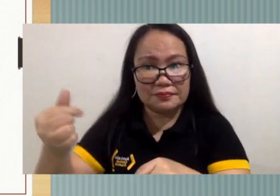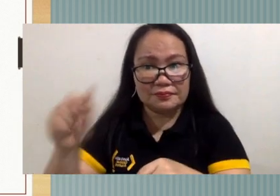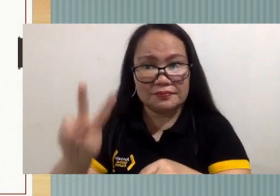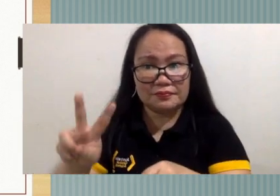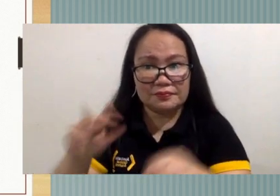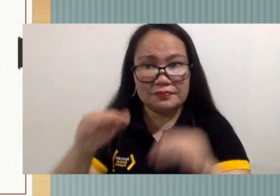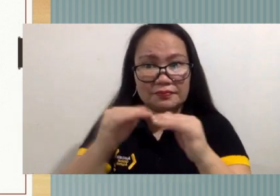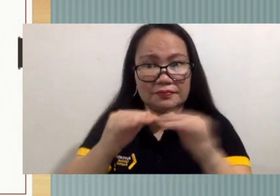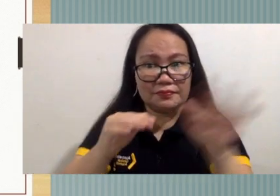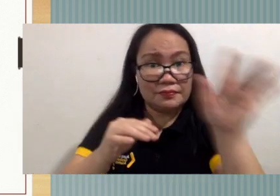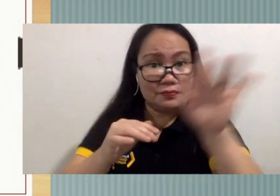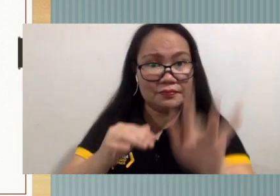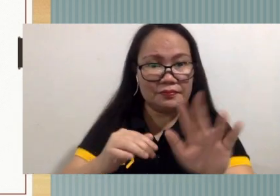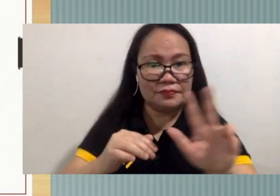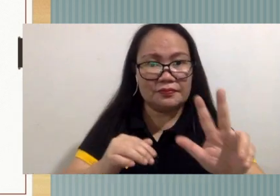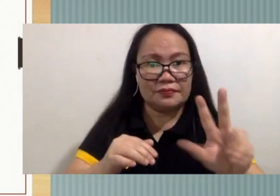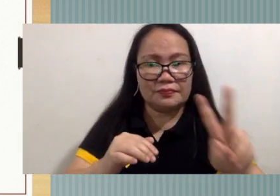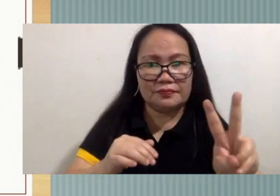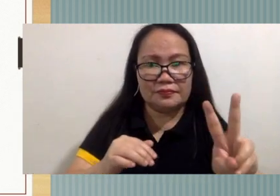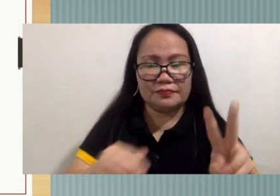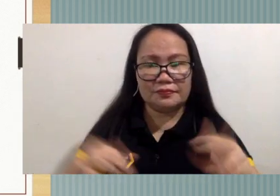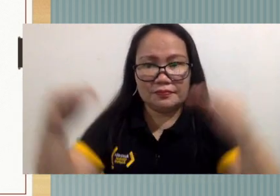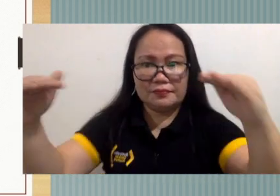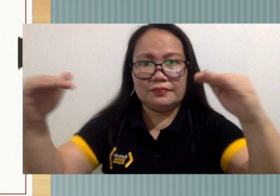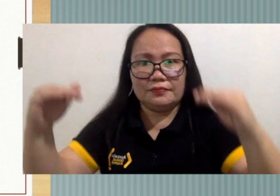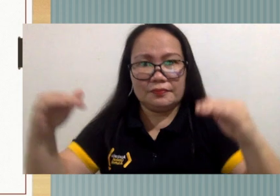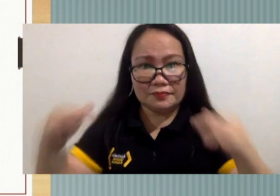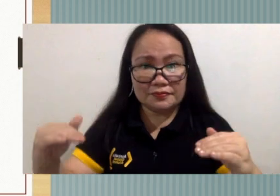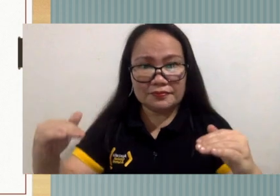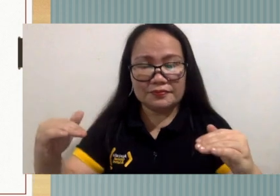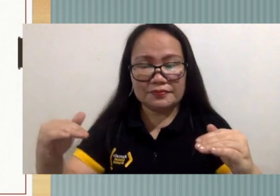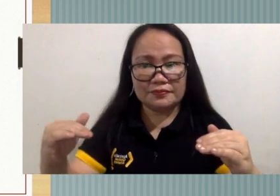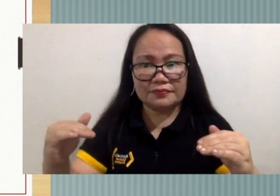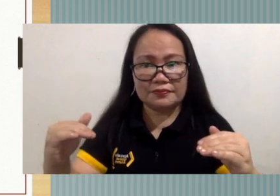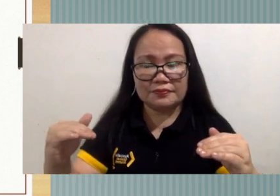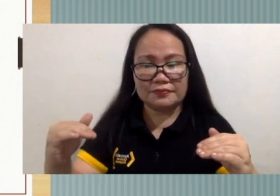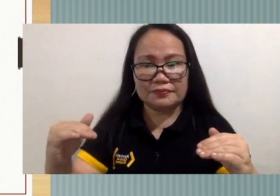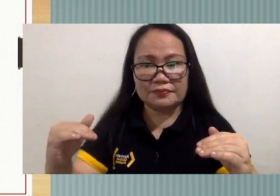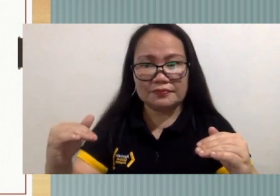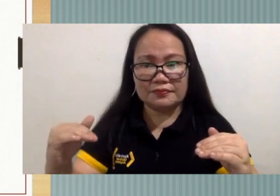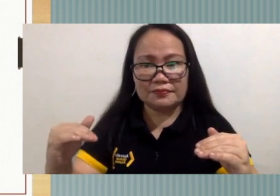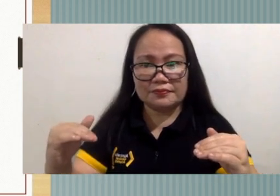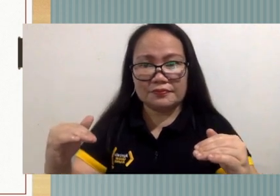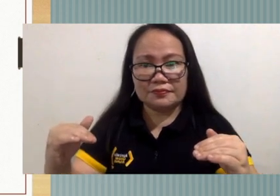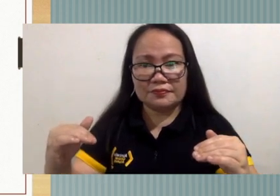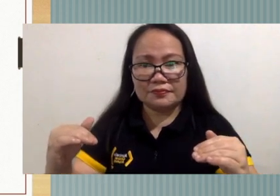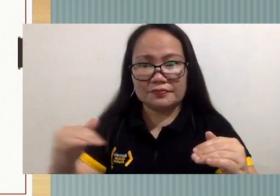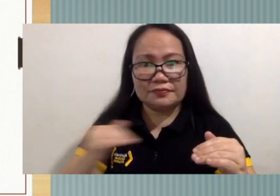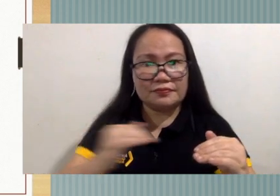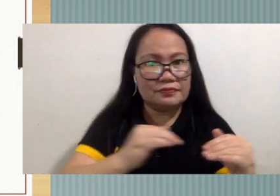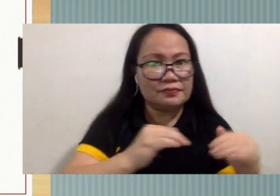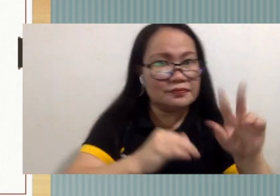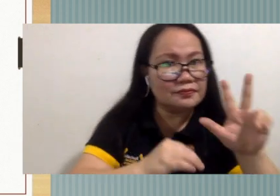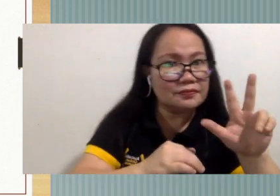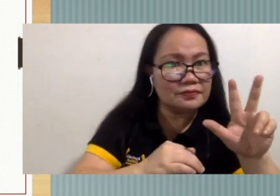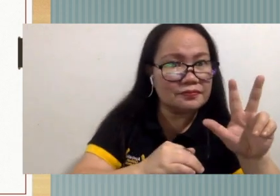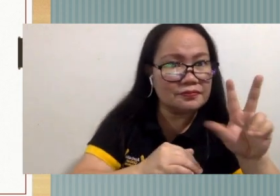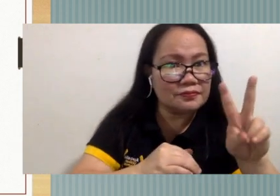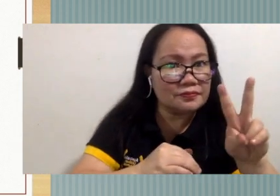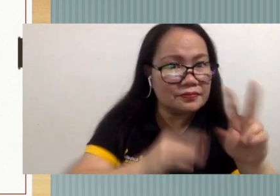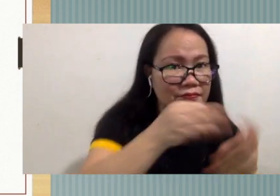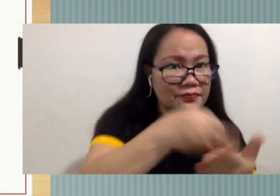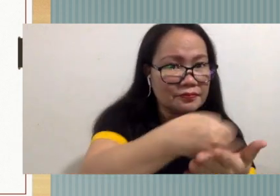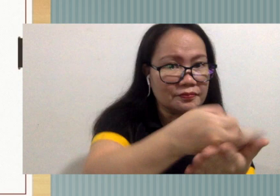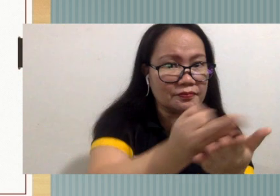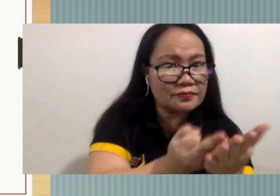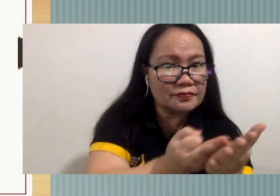of 32. So, we now have get the factors of 32 na merong